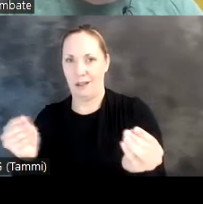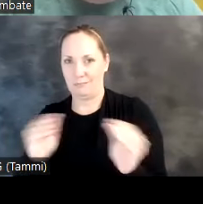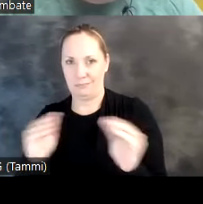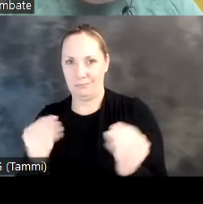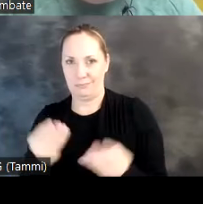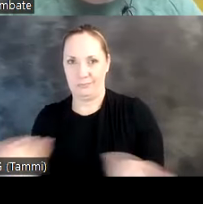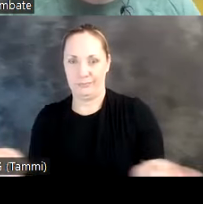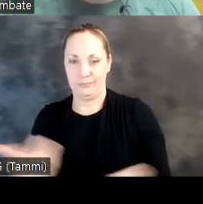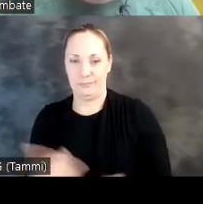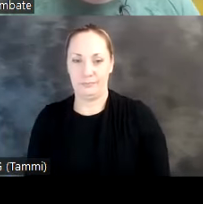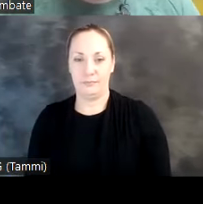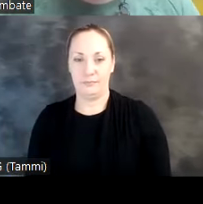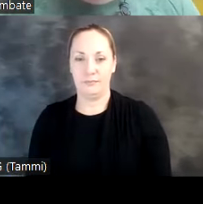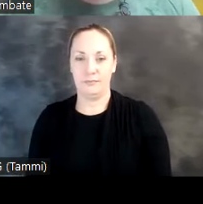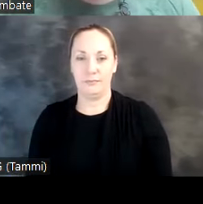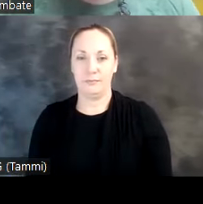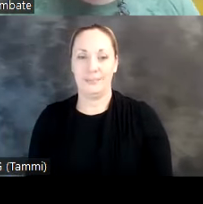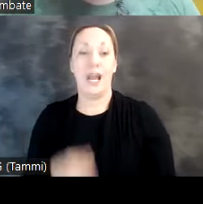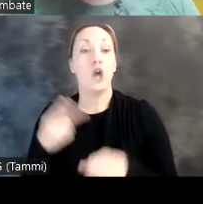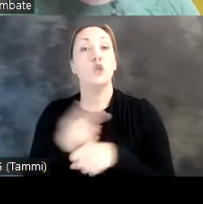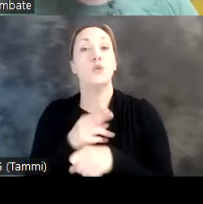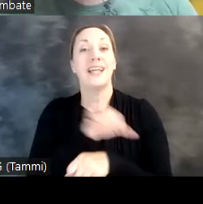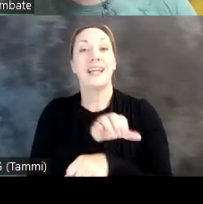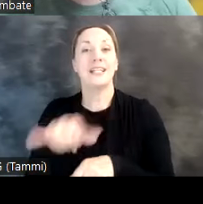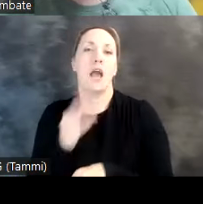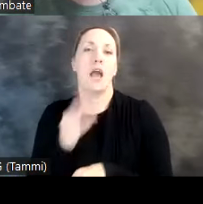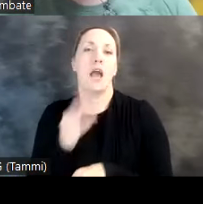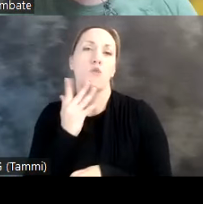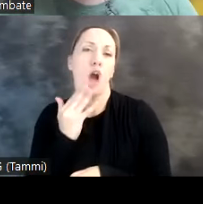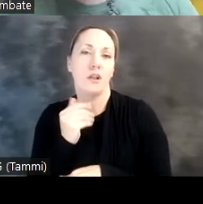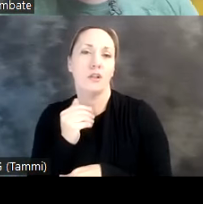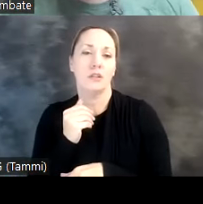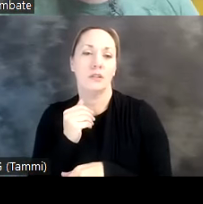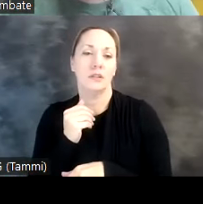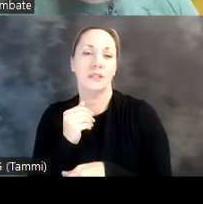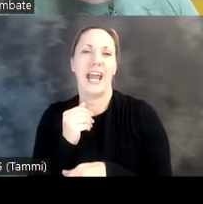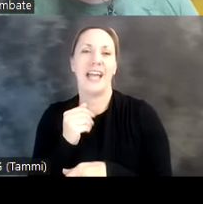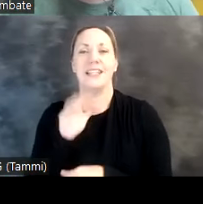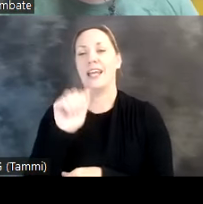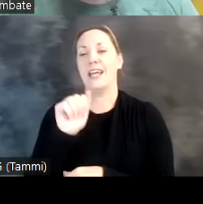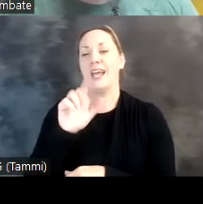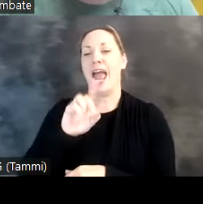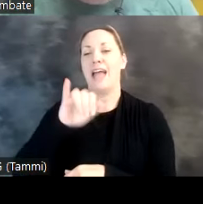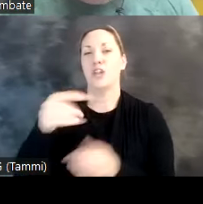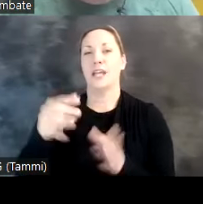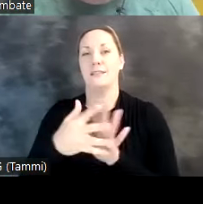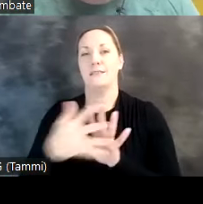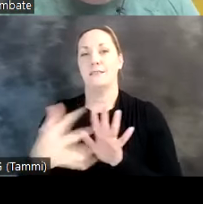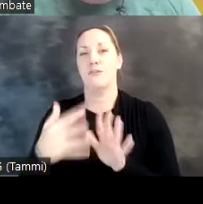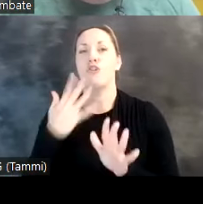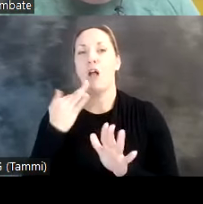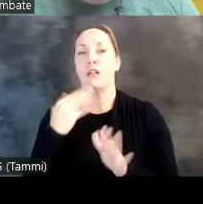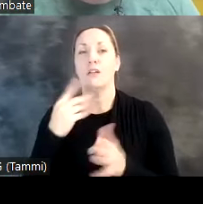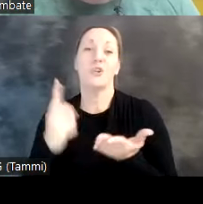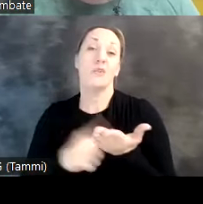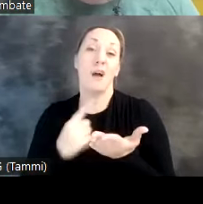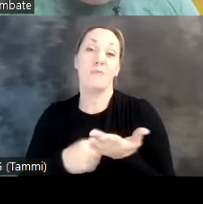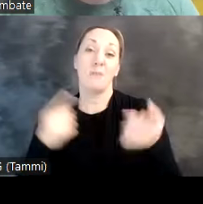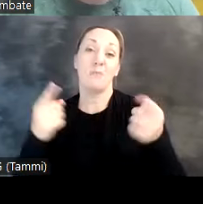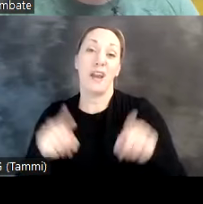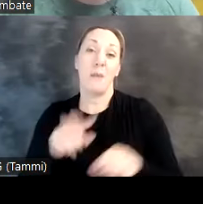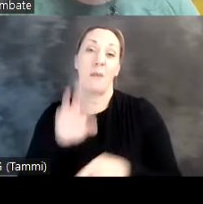itself. Using the same color as the adjacent color. So sometimes it might happen on the site, there